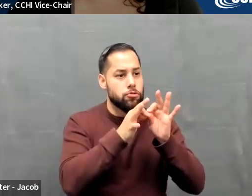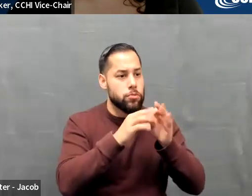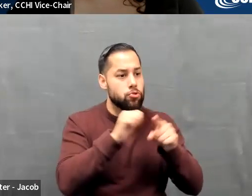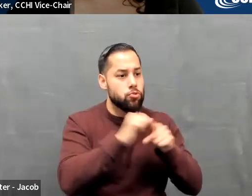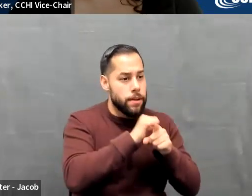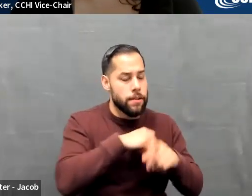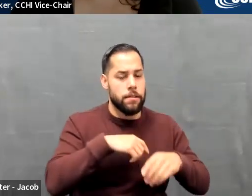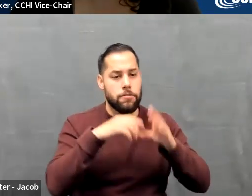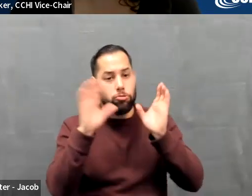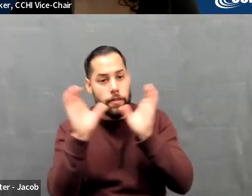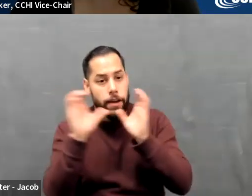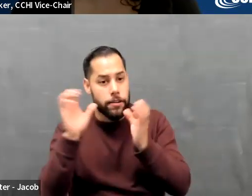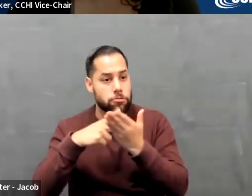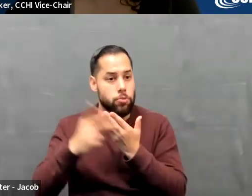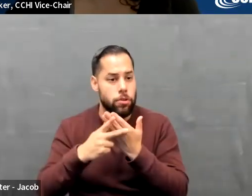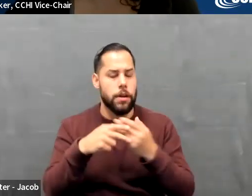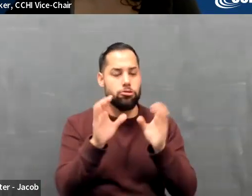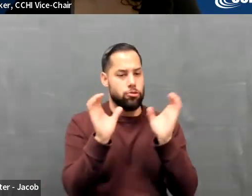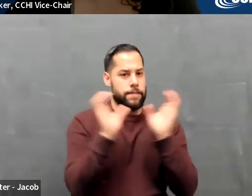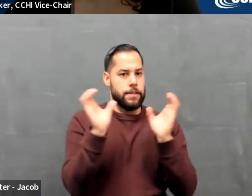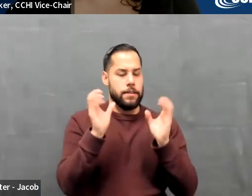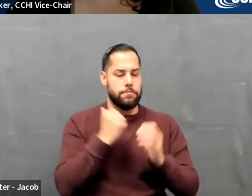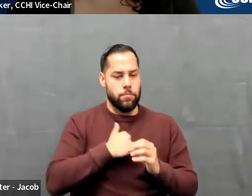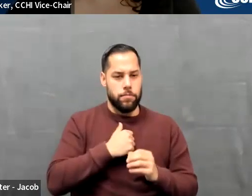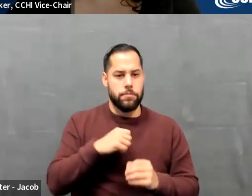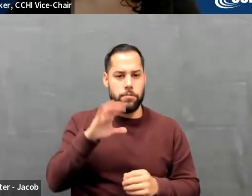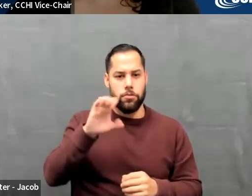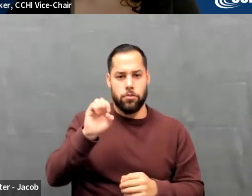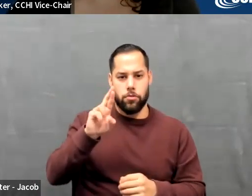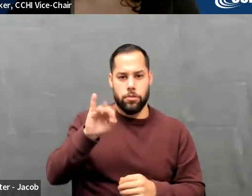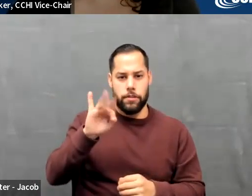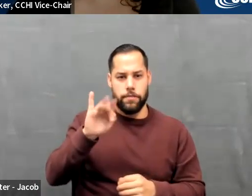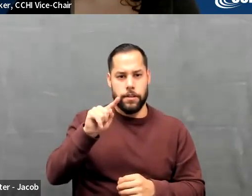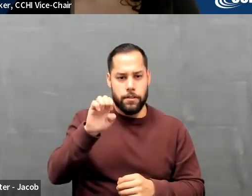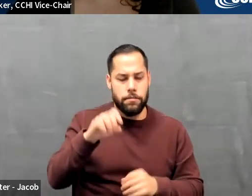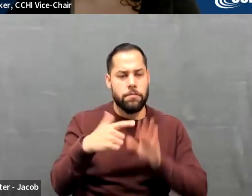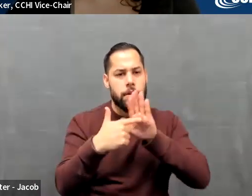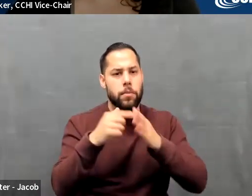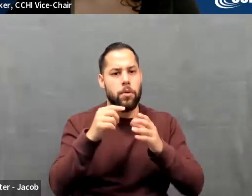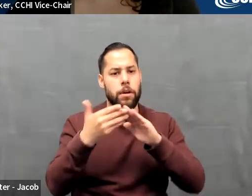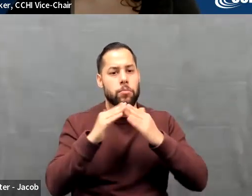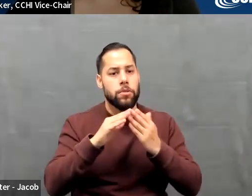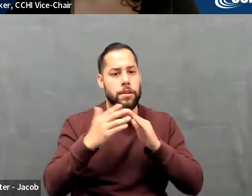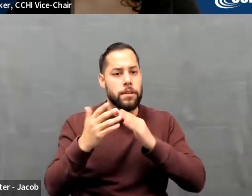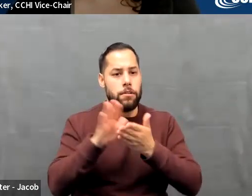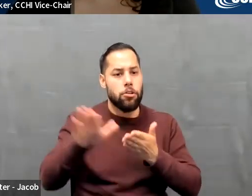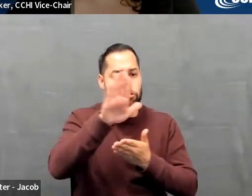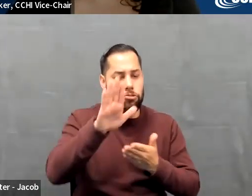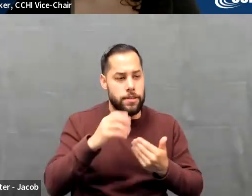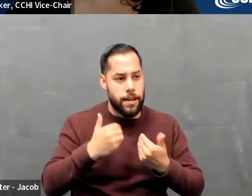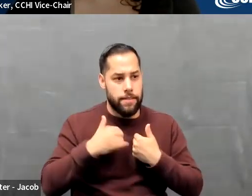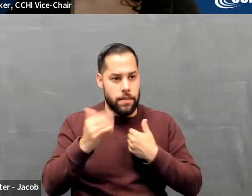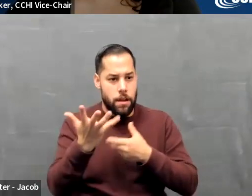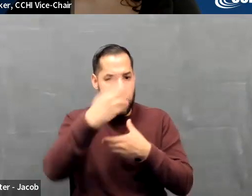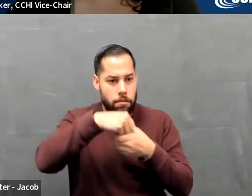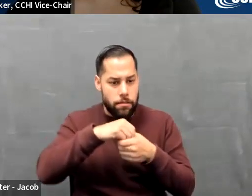certification programs, like at community colleges, having that built in where they can go out